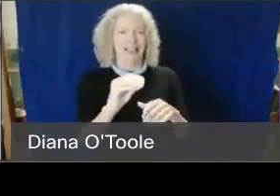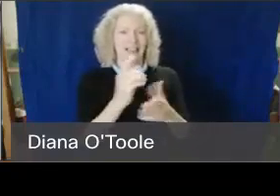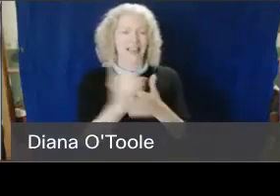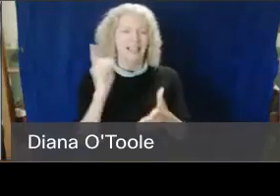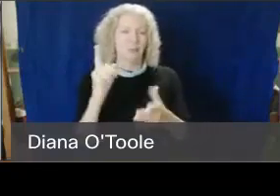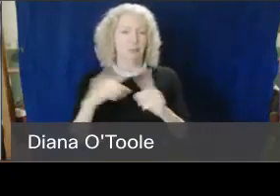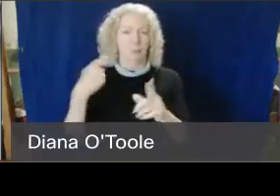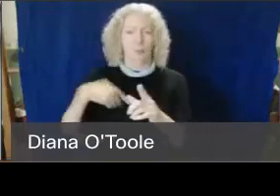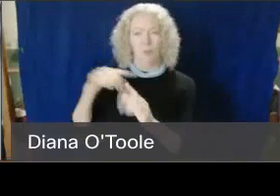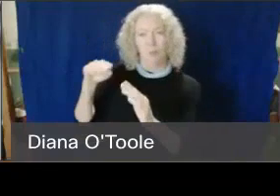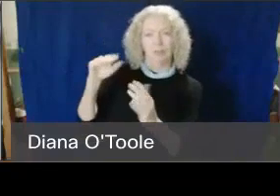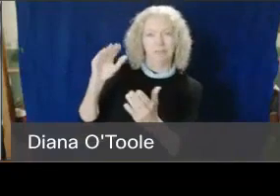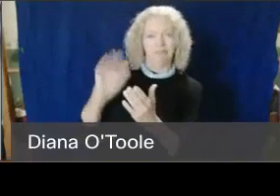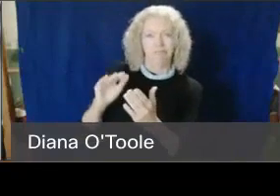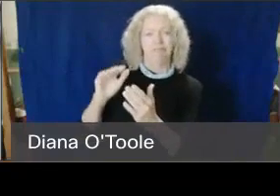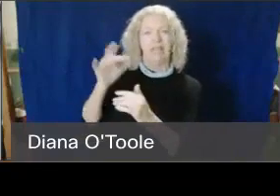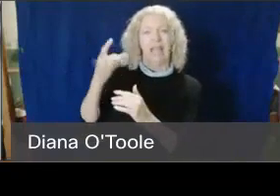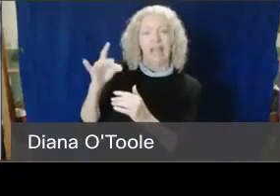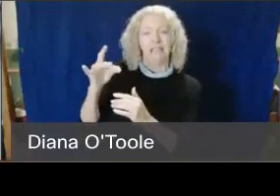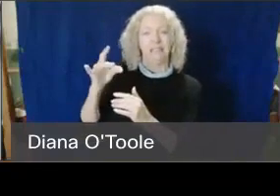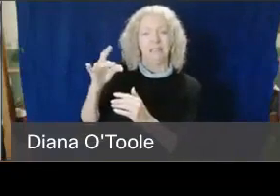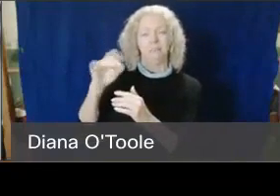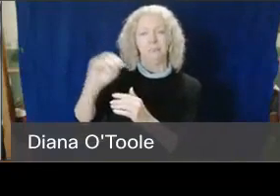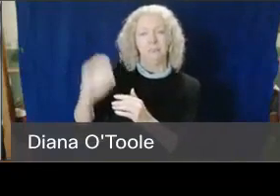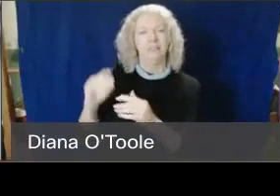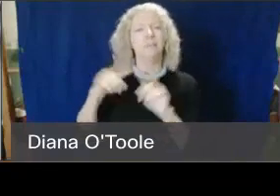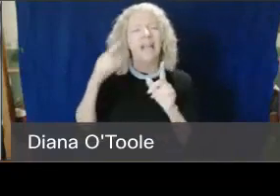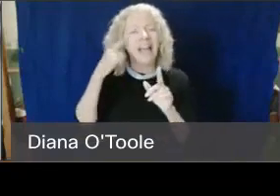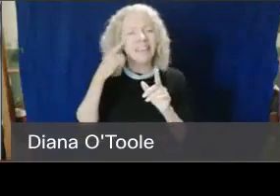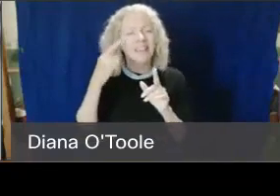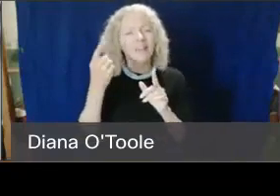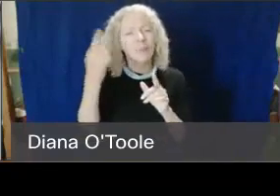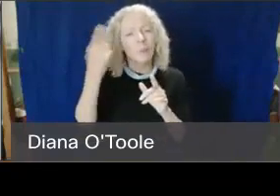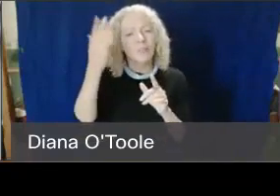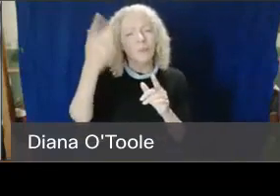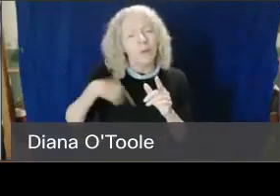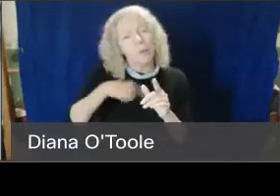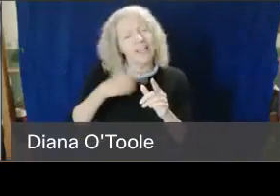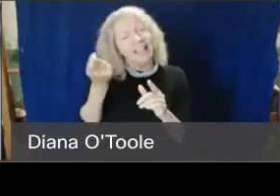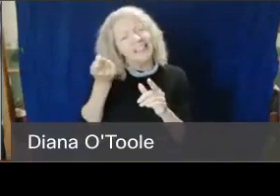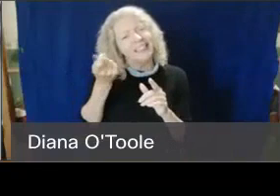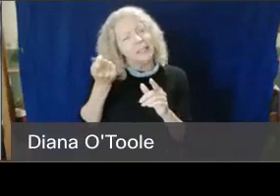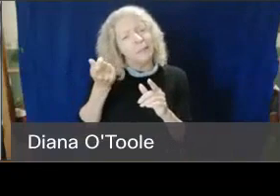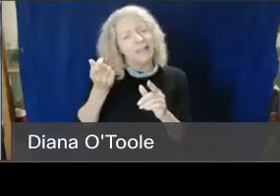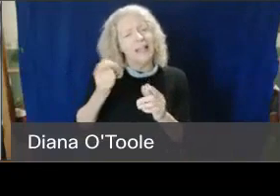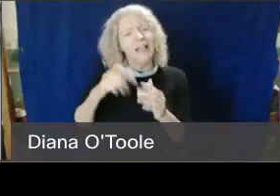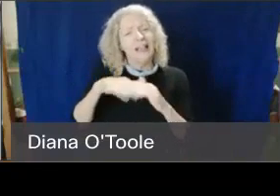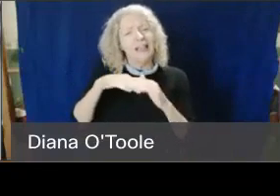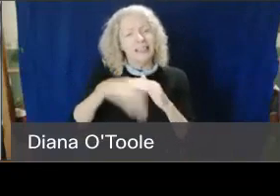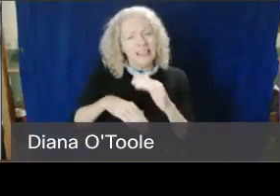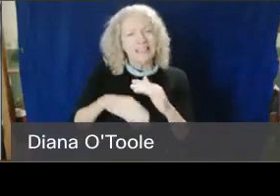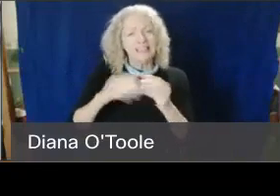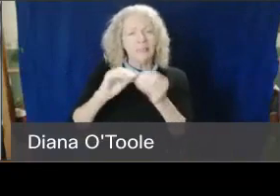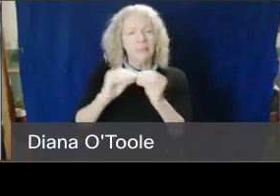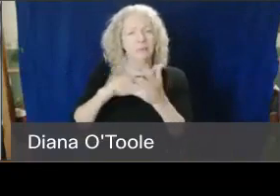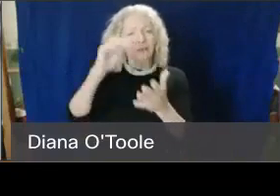18%. I think one of the reasons that we're doing just slightly worse in terms of enrollment than the rest of the system is that